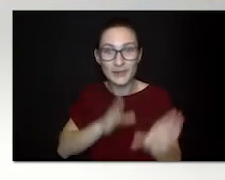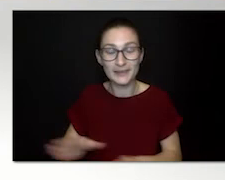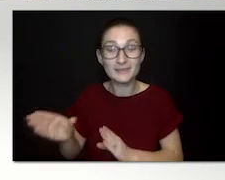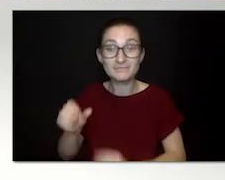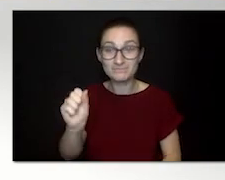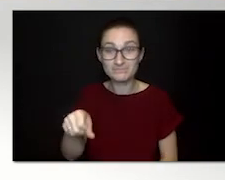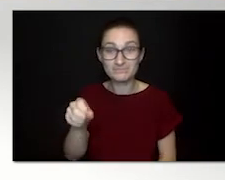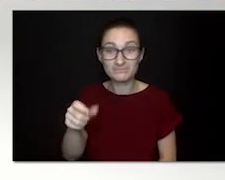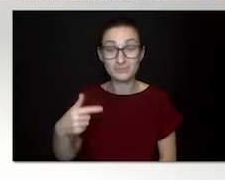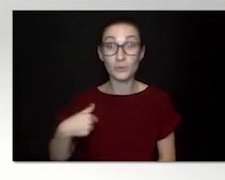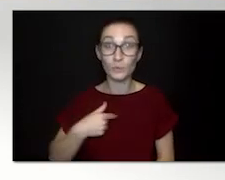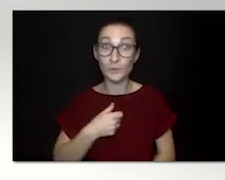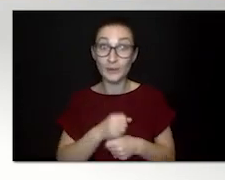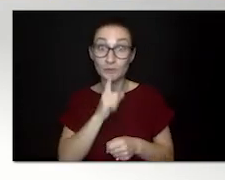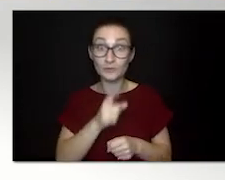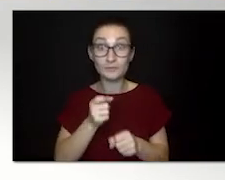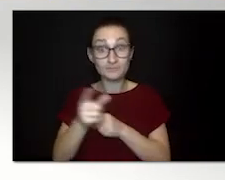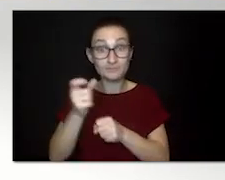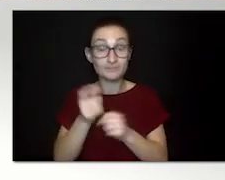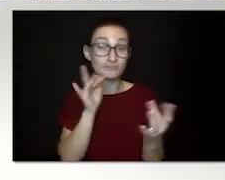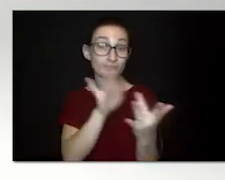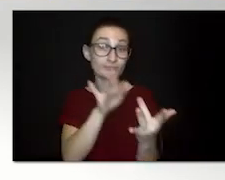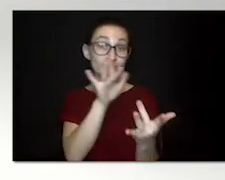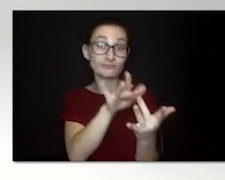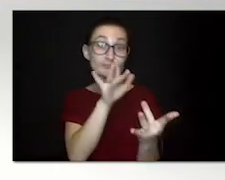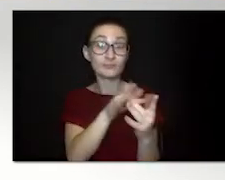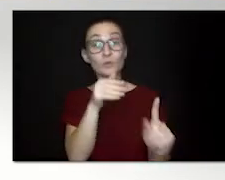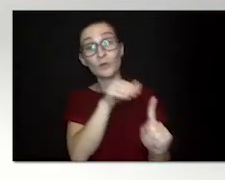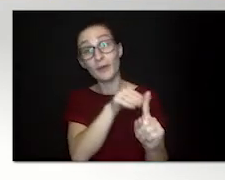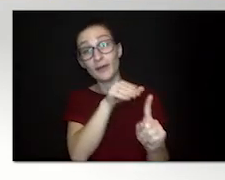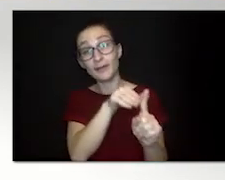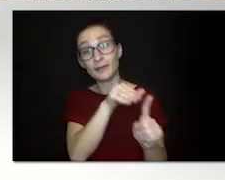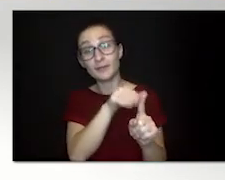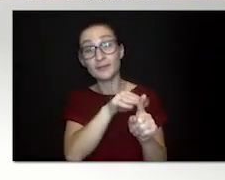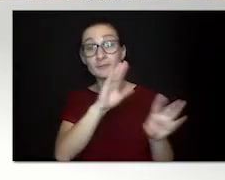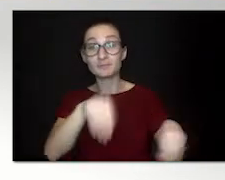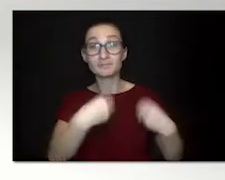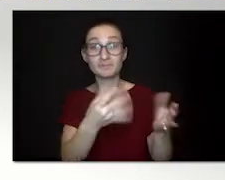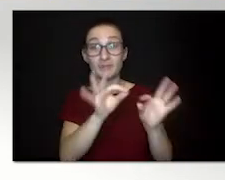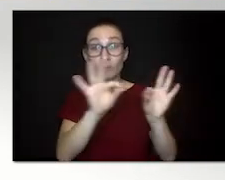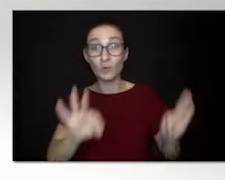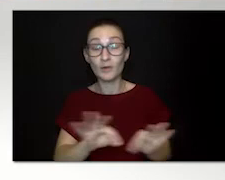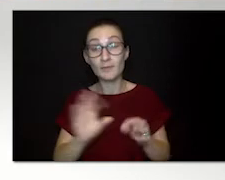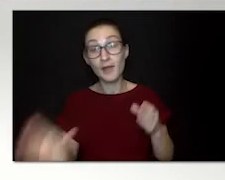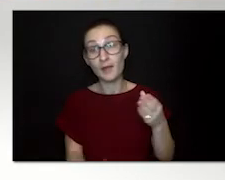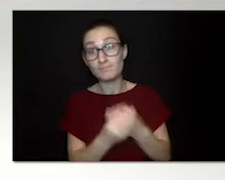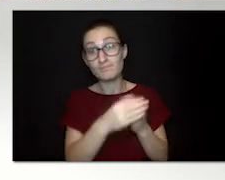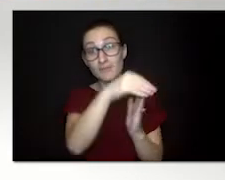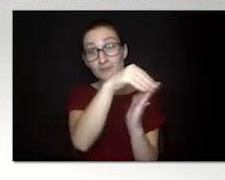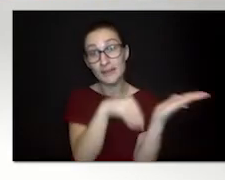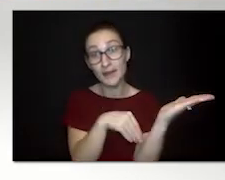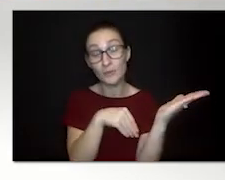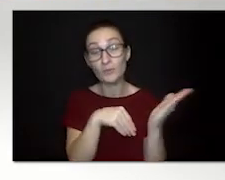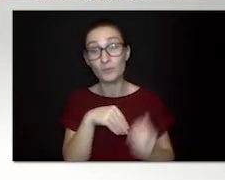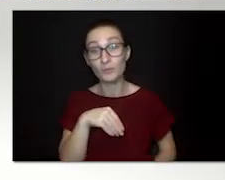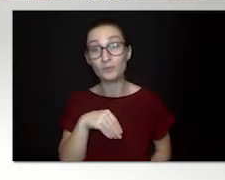plans that are due, annual inventory. We make sure that we contact them. Hey, just a reminder, here's the attached form, make sure you fill it out. For